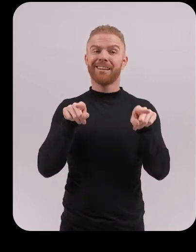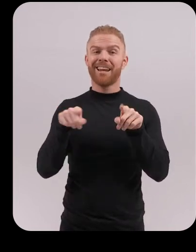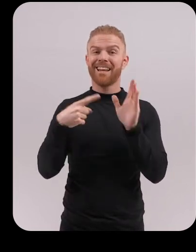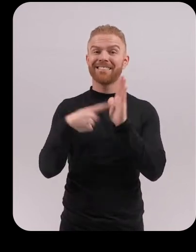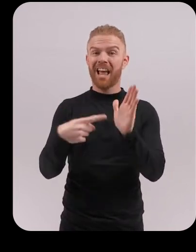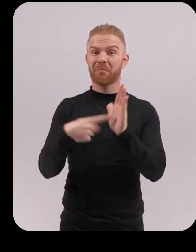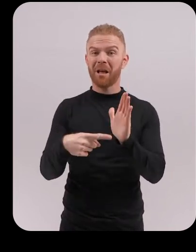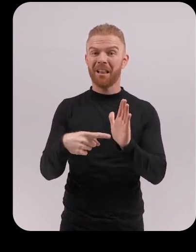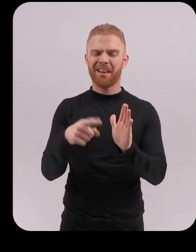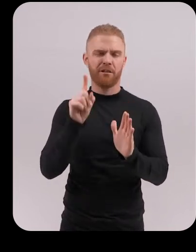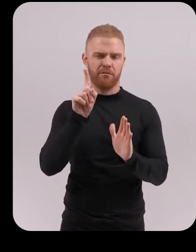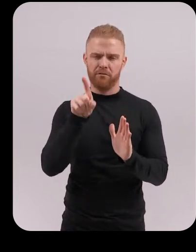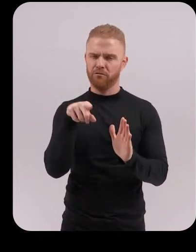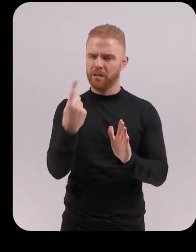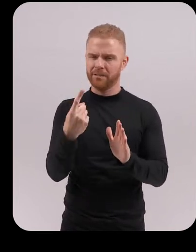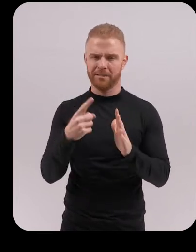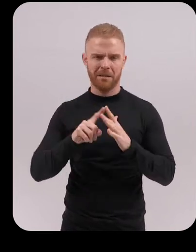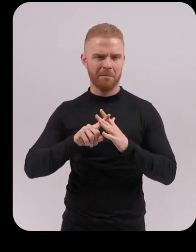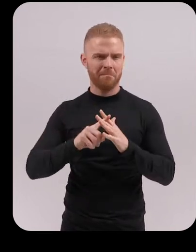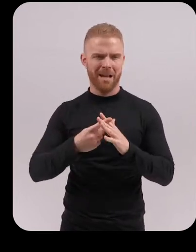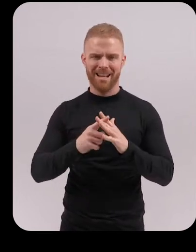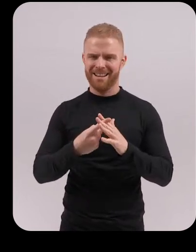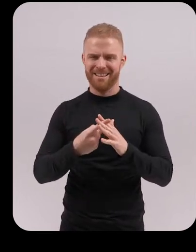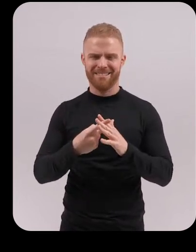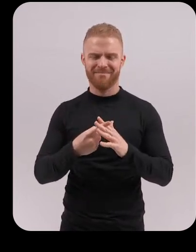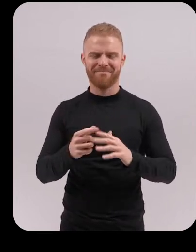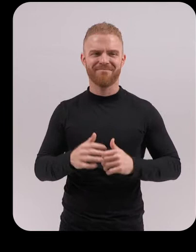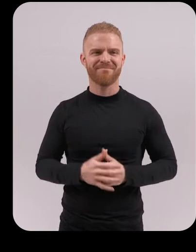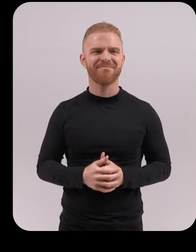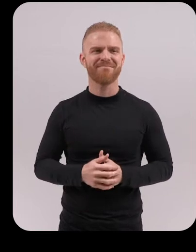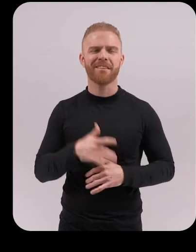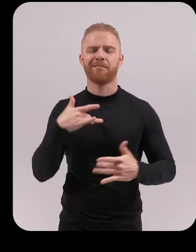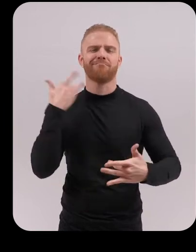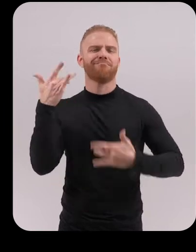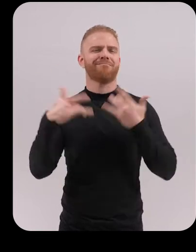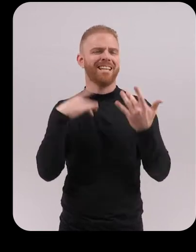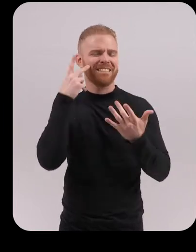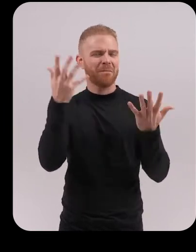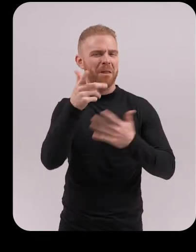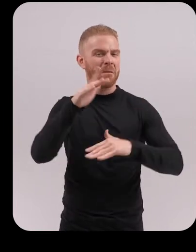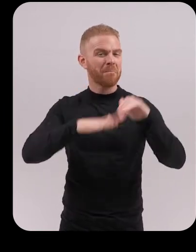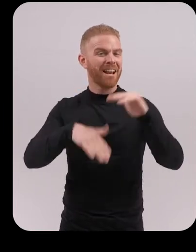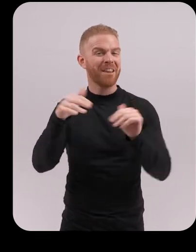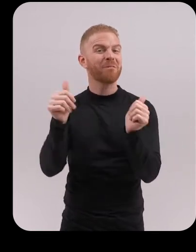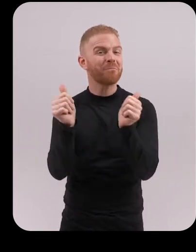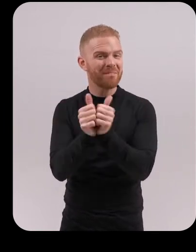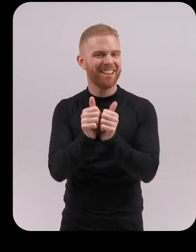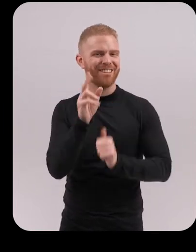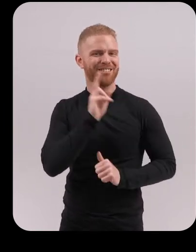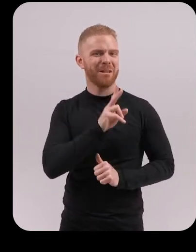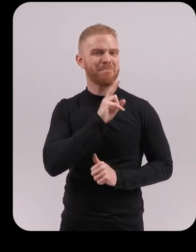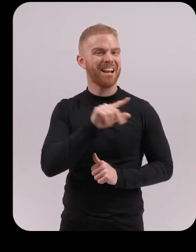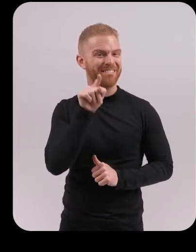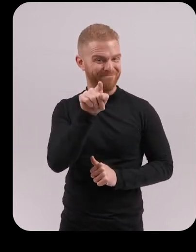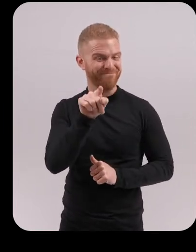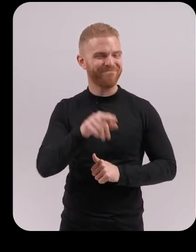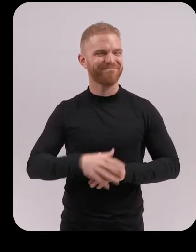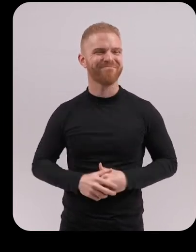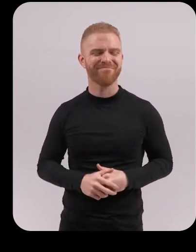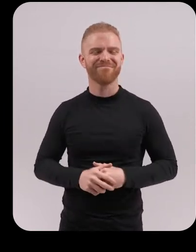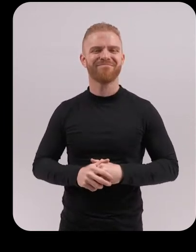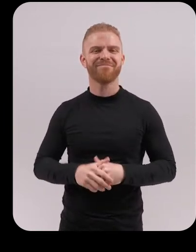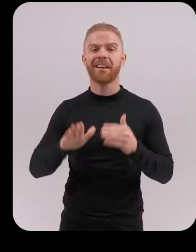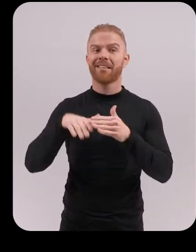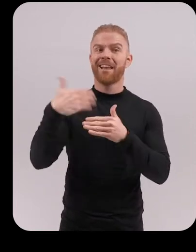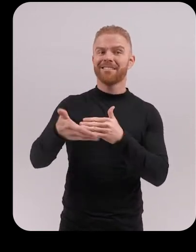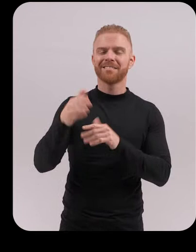these amazing examples are just the beginning. We're excited to see what you'll build with Gemini. Next